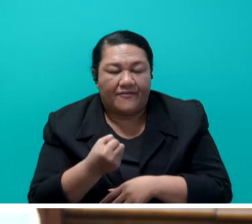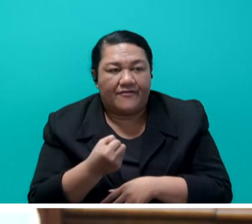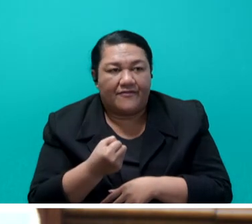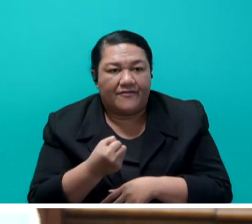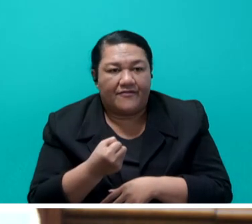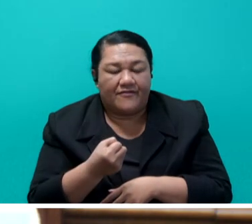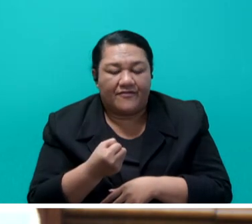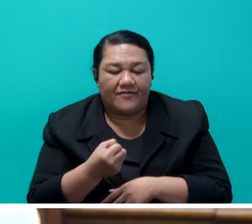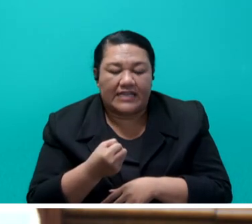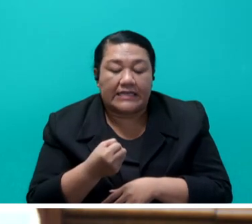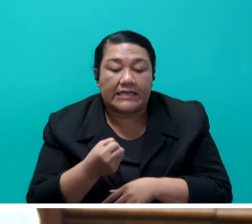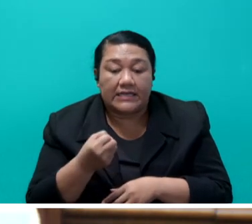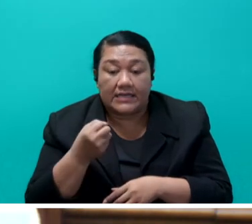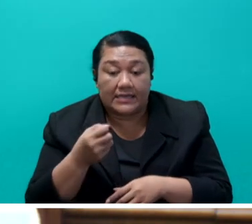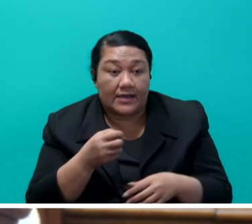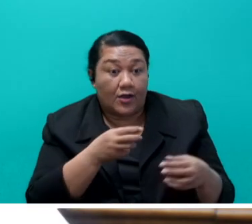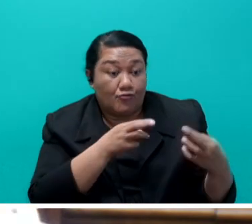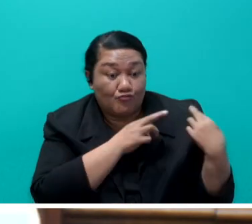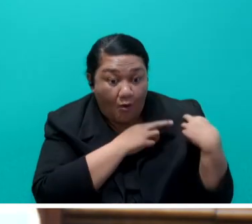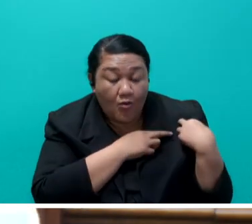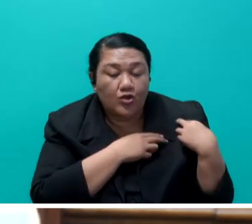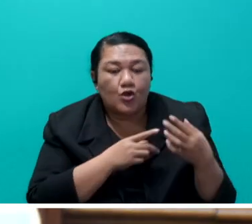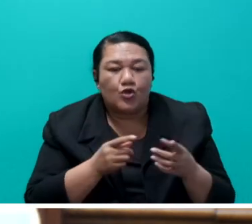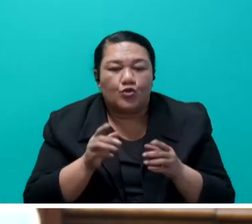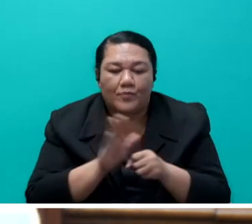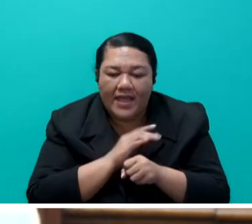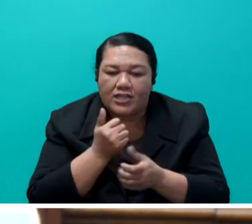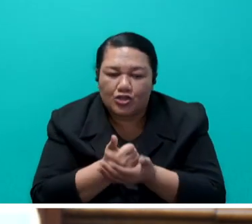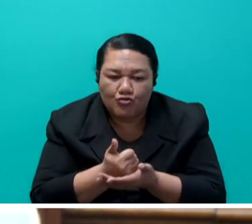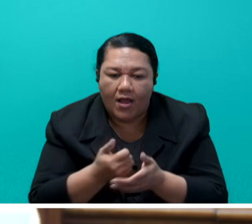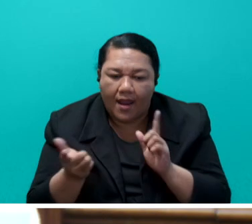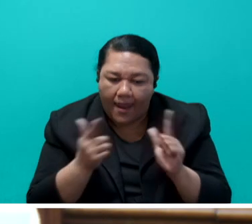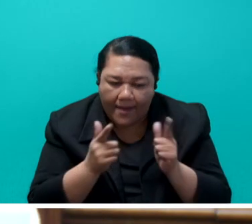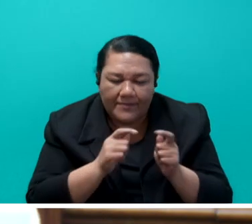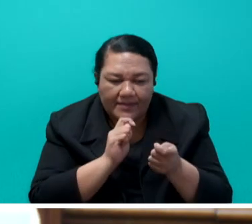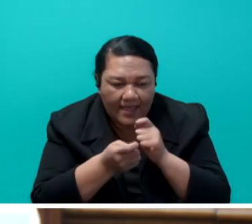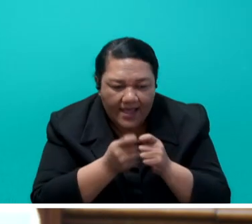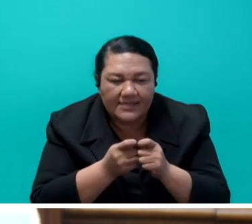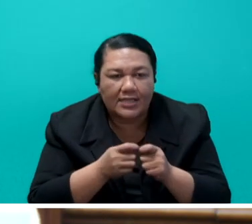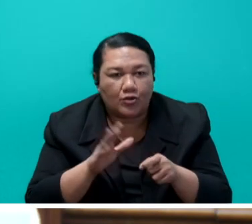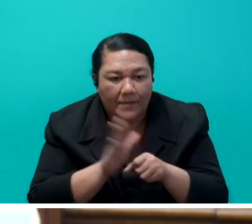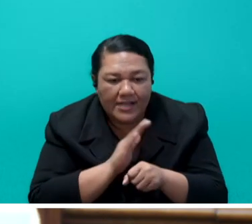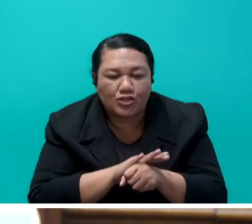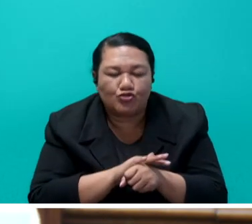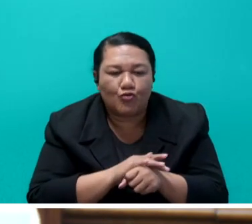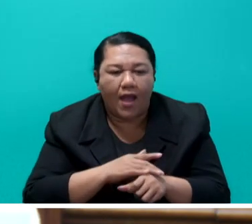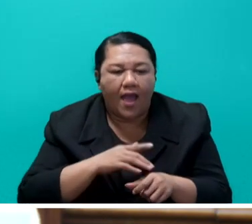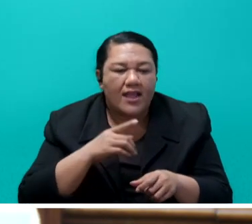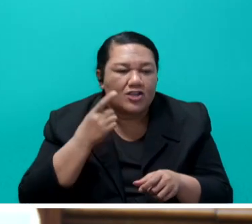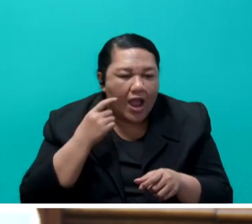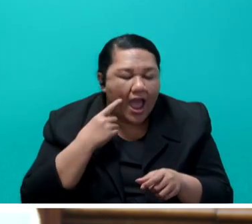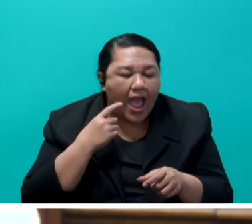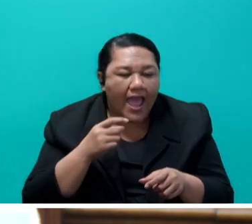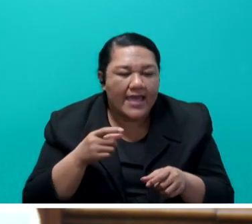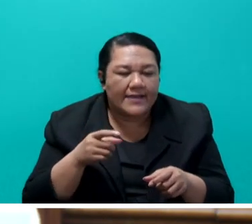water rests solely with the government of Japan. In my capacity as Prime Minister, Mr. Speaker, sir, I felt